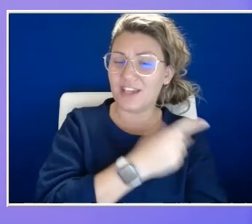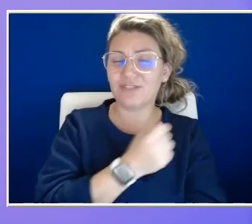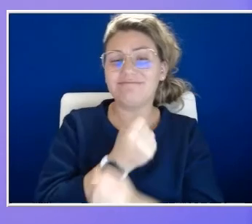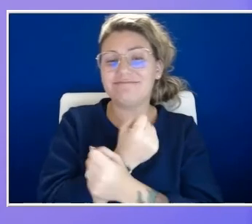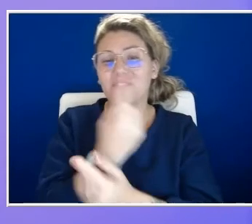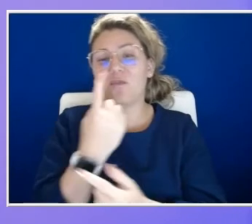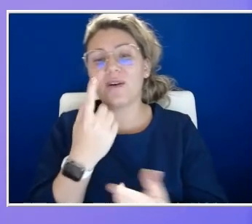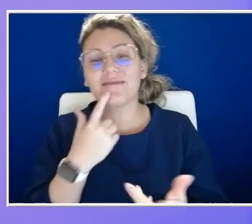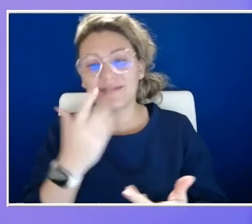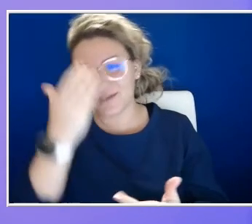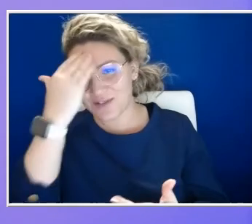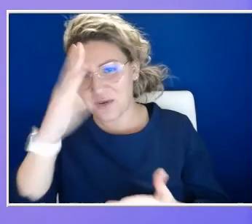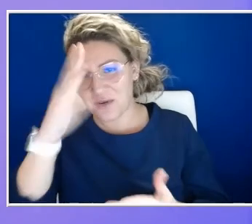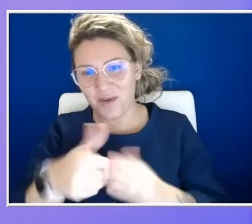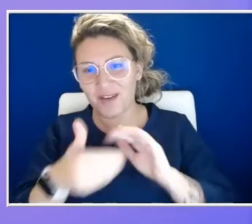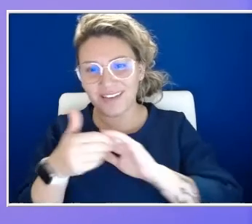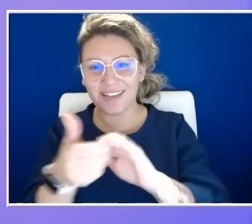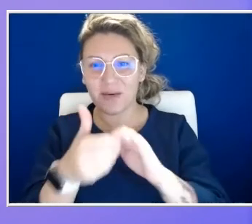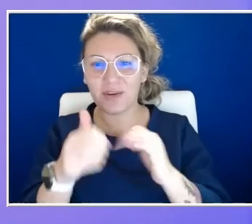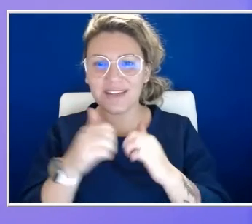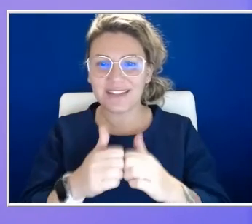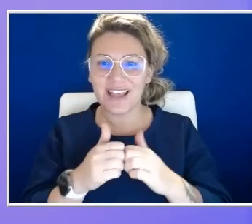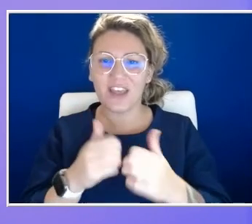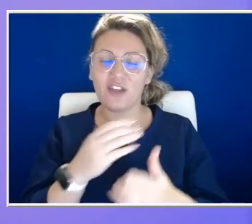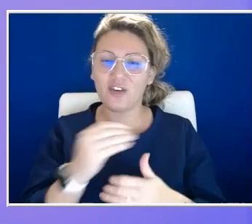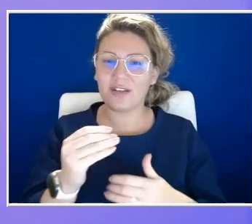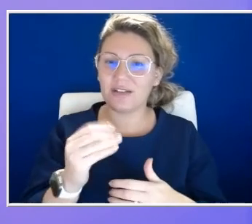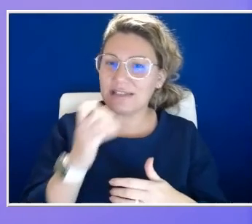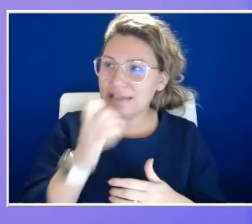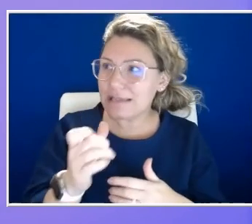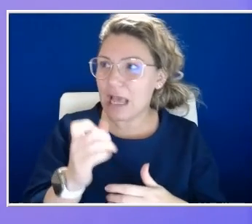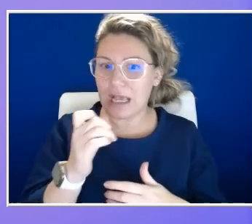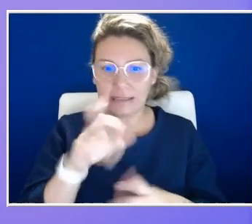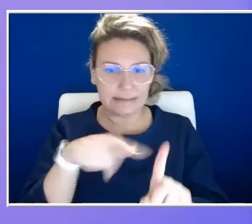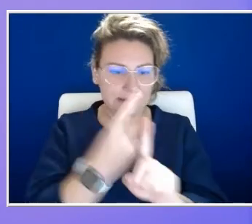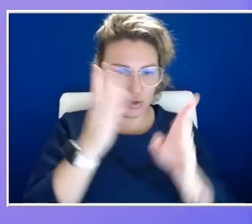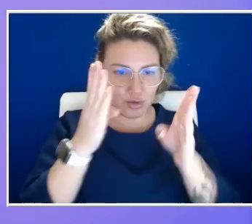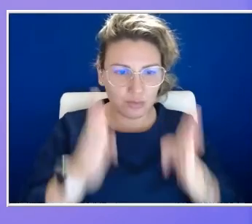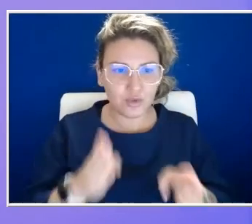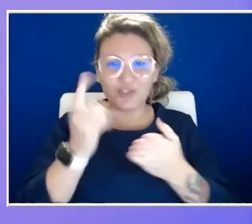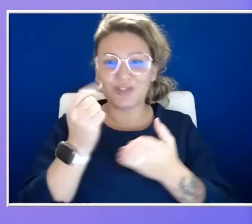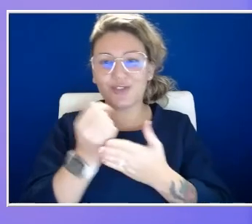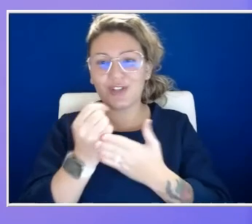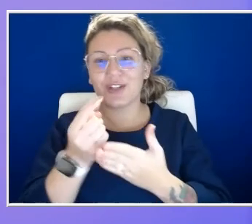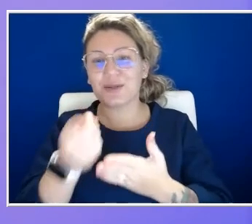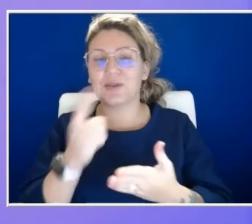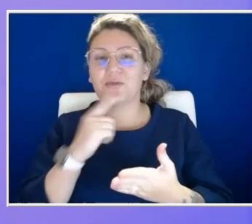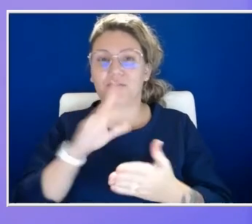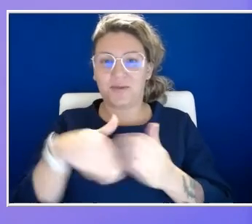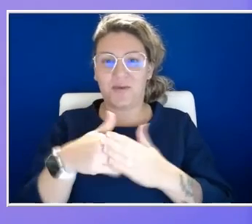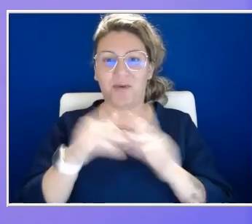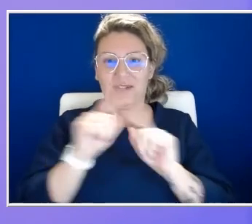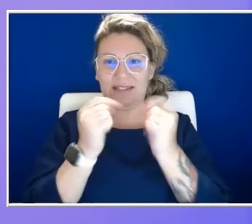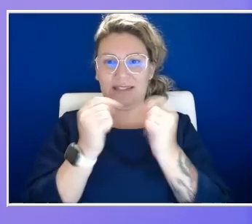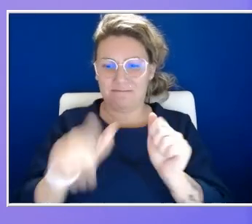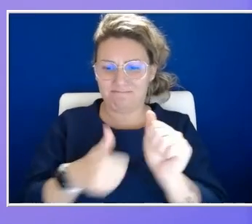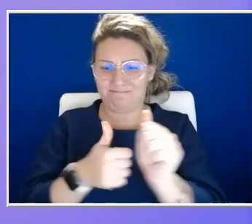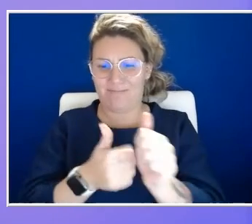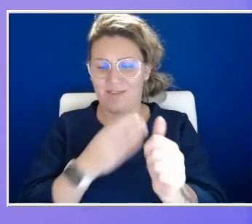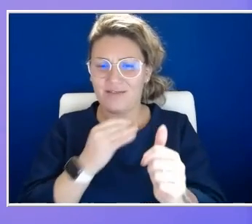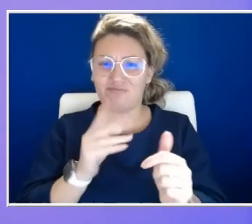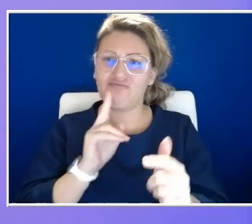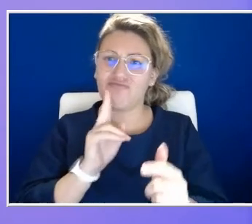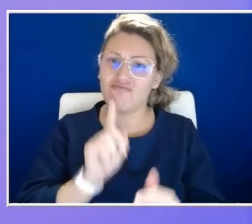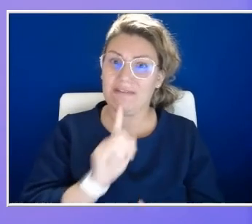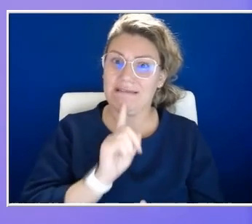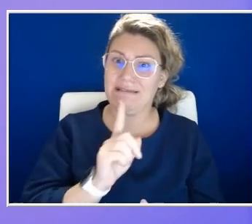all collaborating together. It's not a single person treating you. You have a whole team behind you who is really looking out for your best